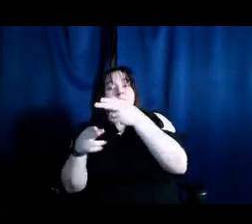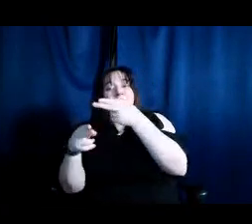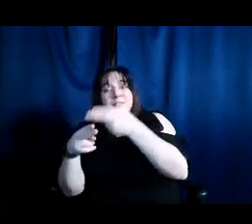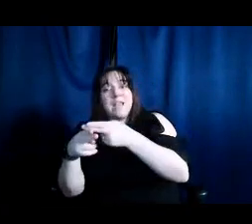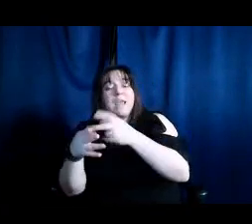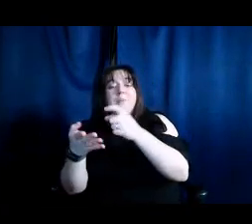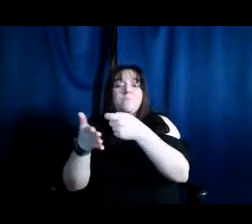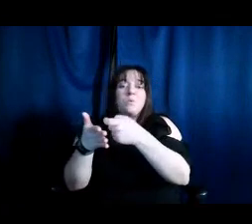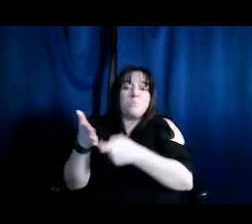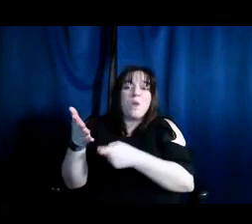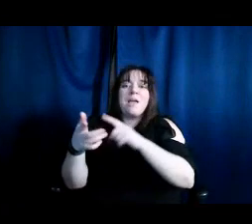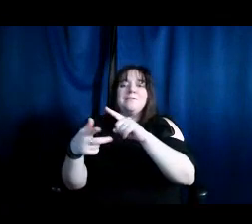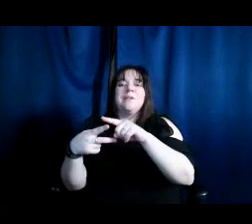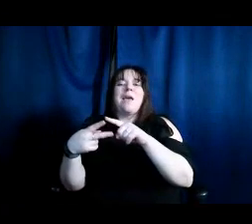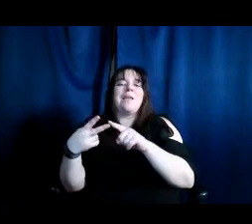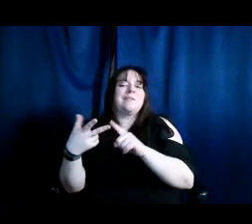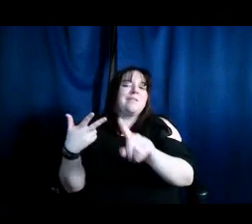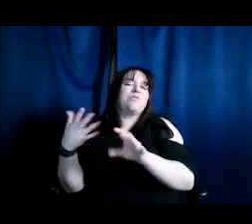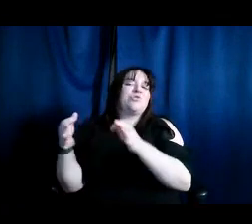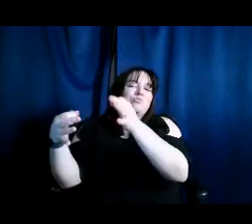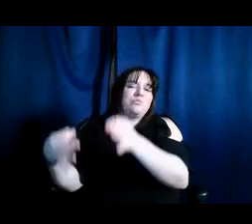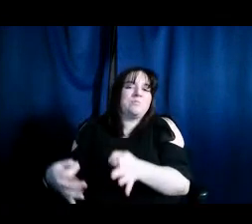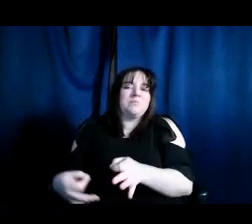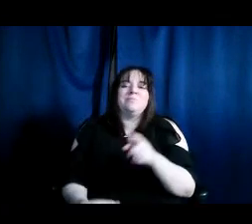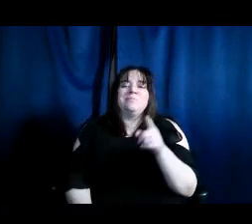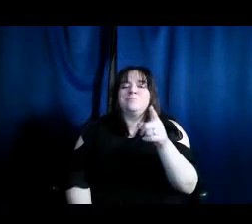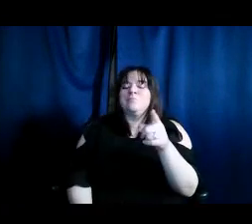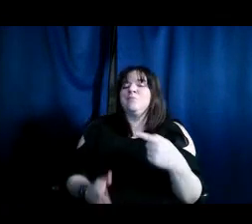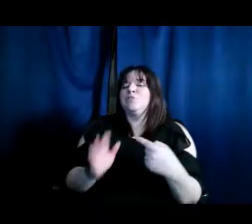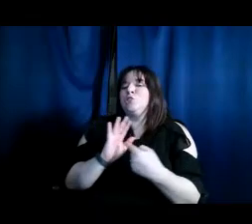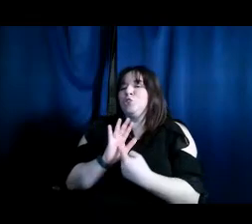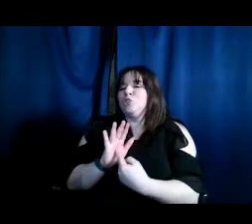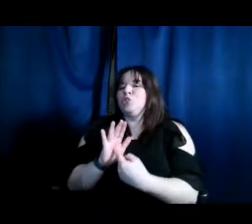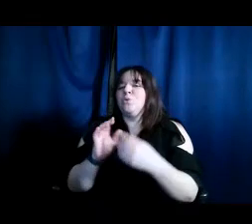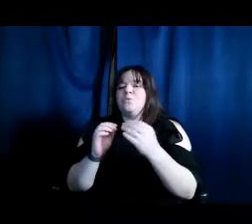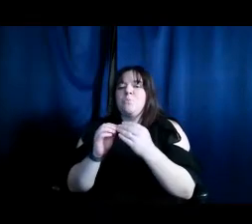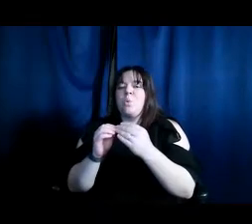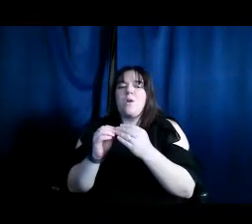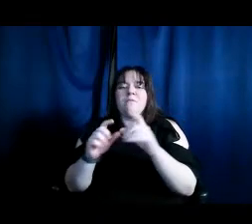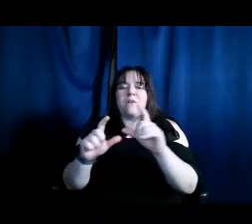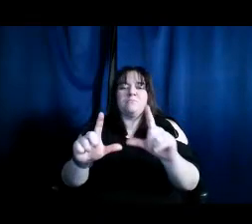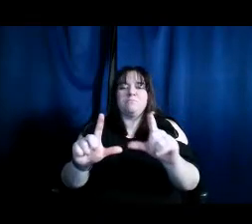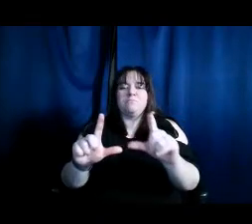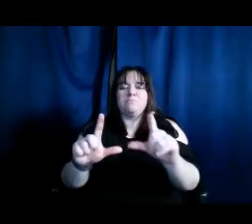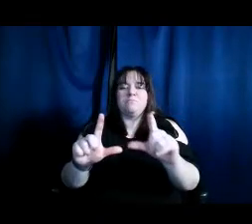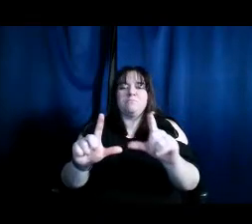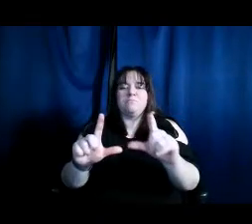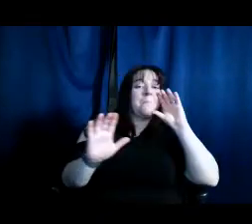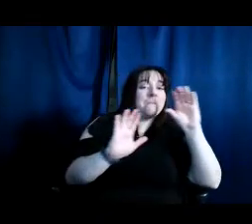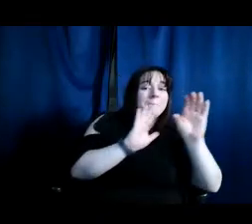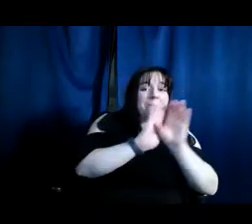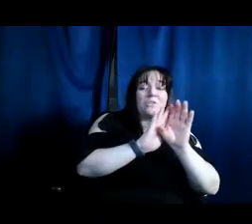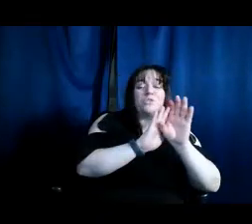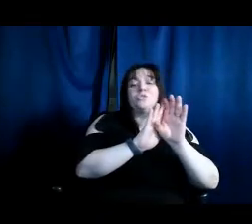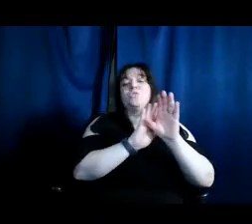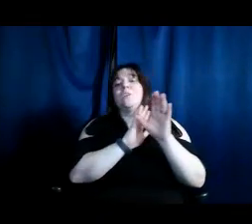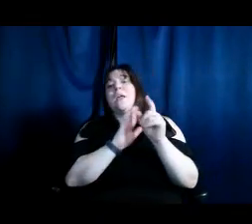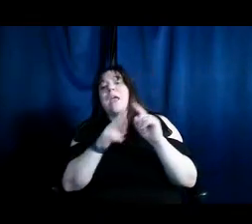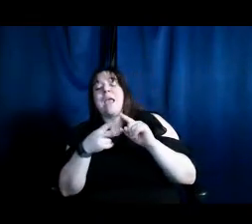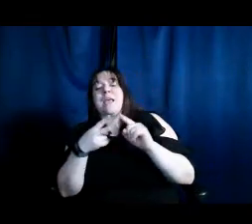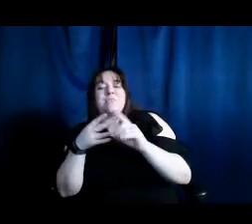in. And this slide shows a zoomed in version of the cupcake picture and description. And the description